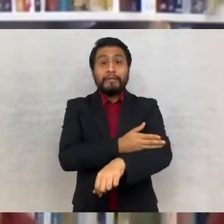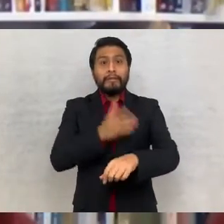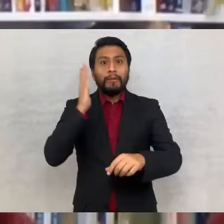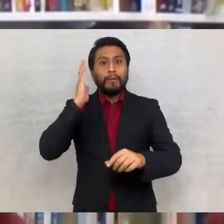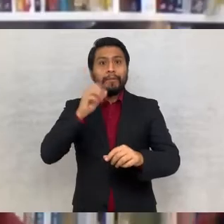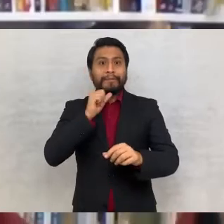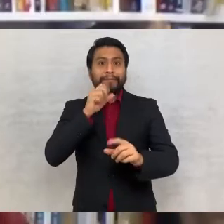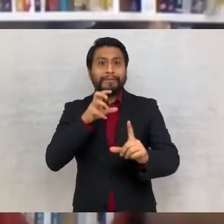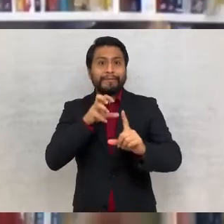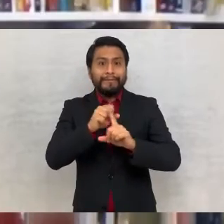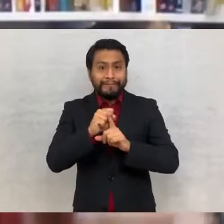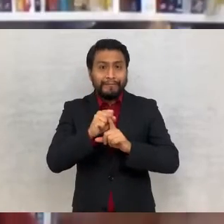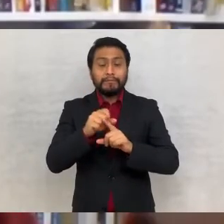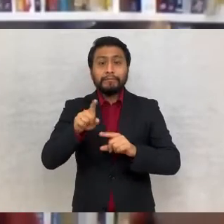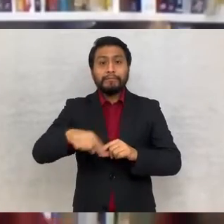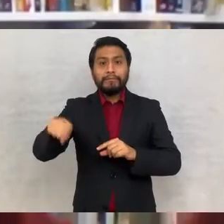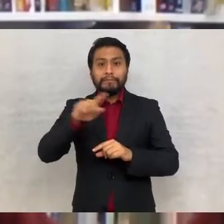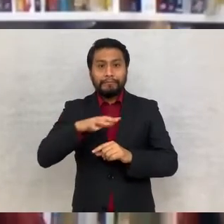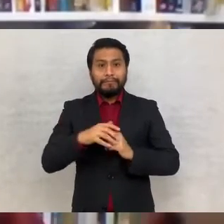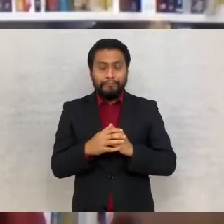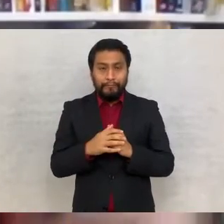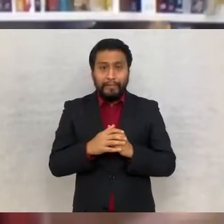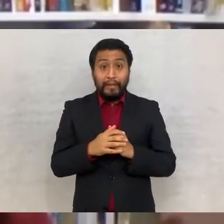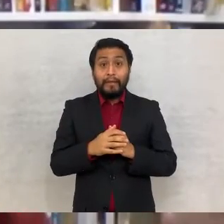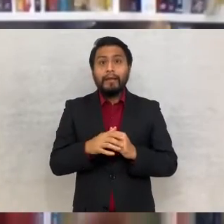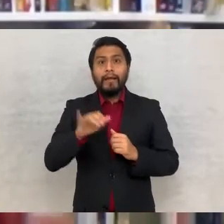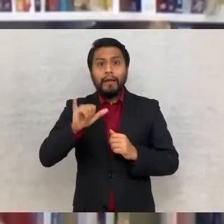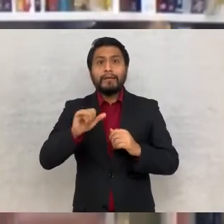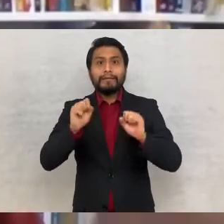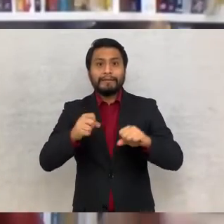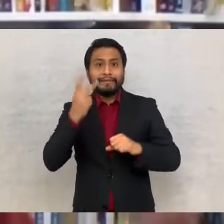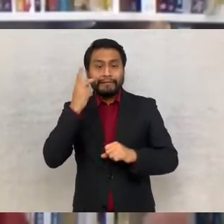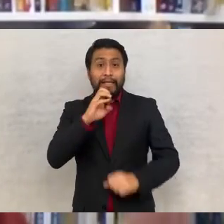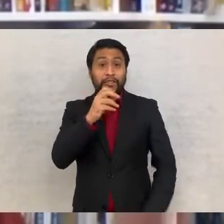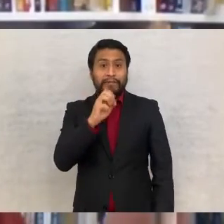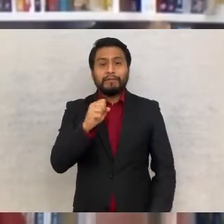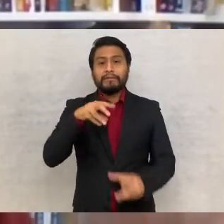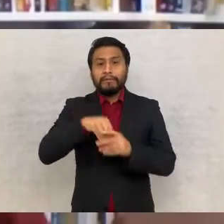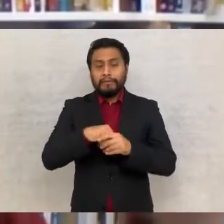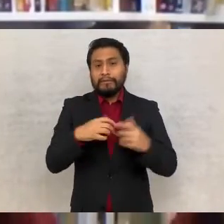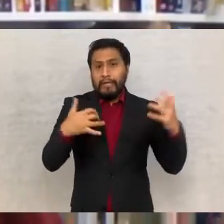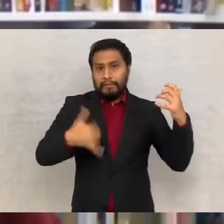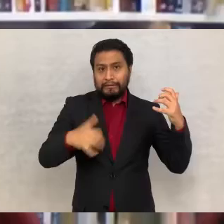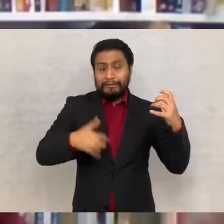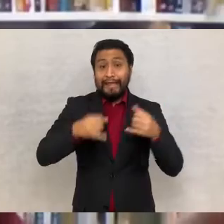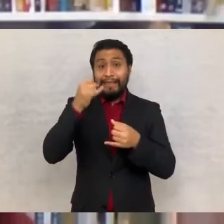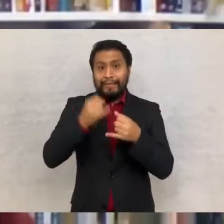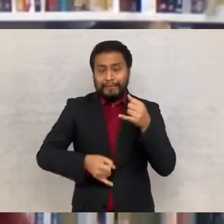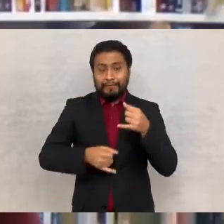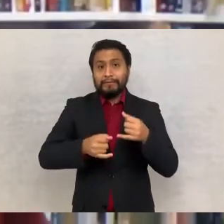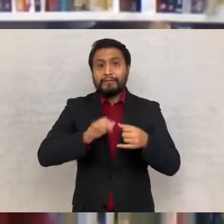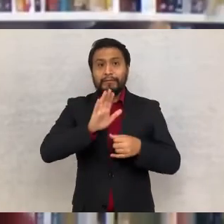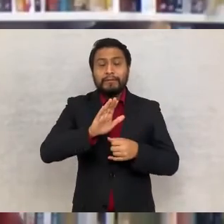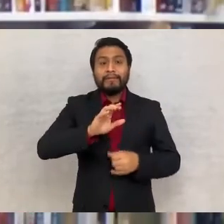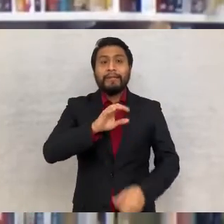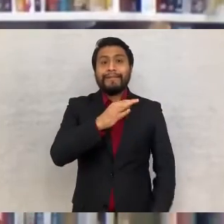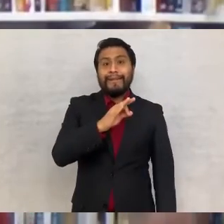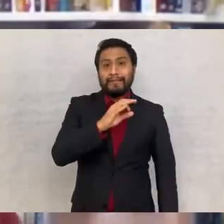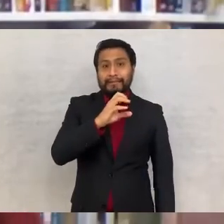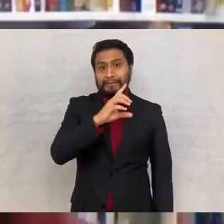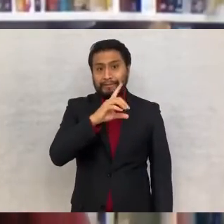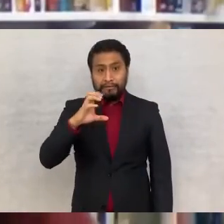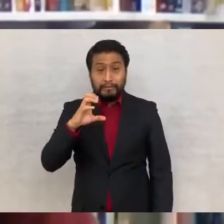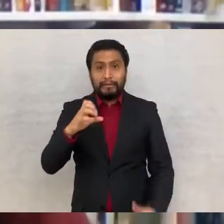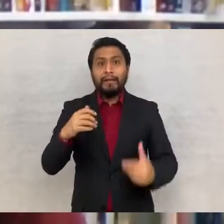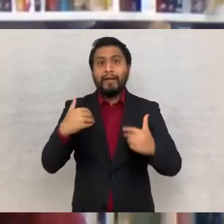improving human societies to the improvement of livestock. The Argentine author of this particular theory was Alfredo Biraben.